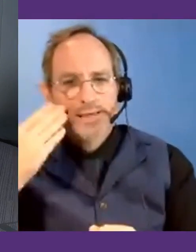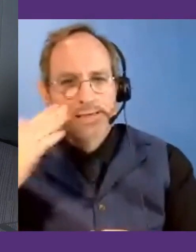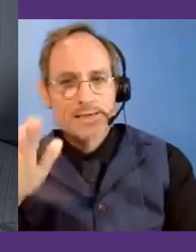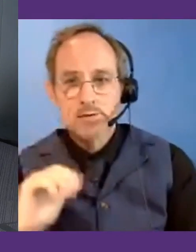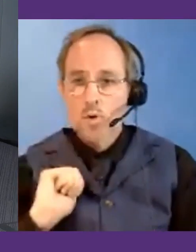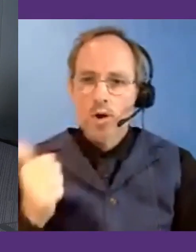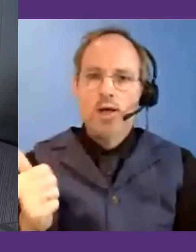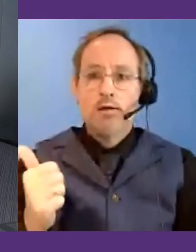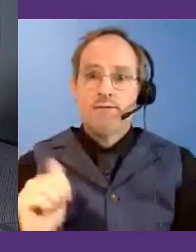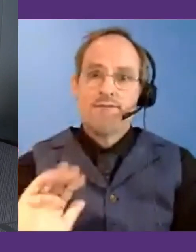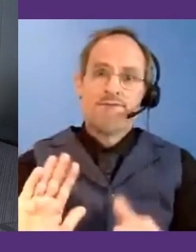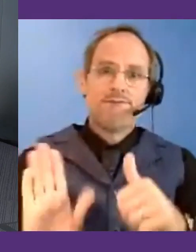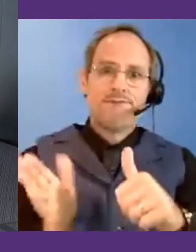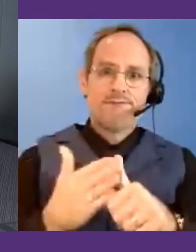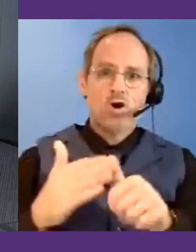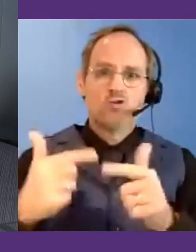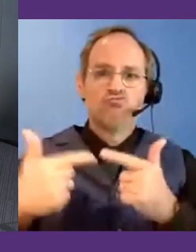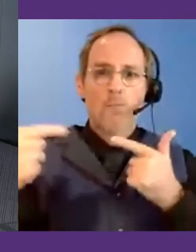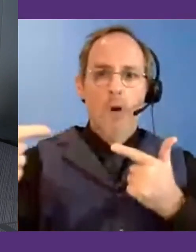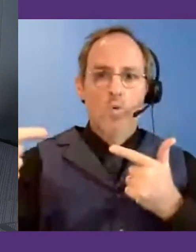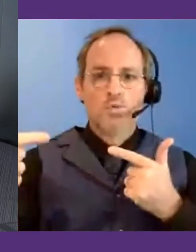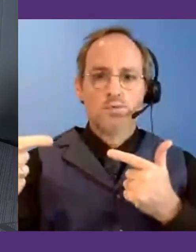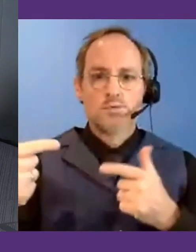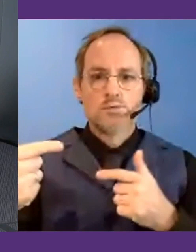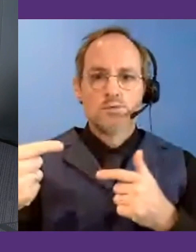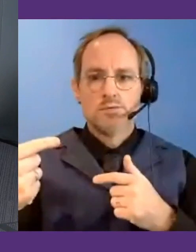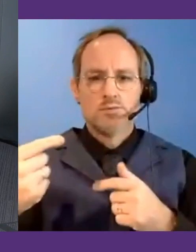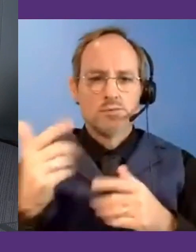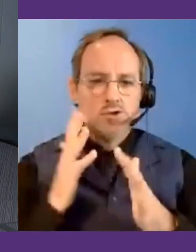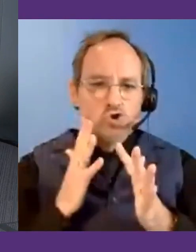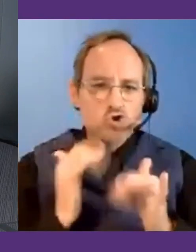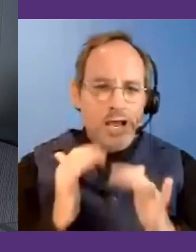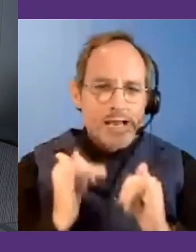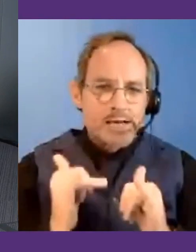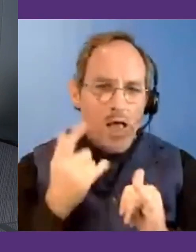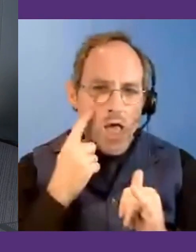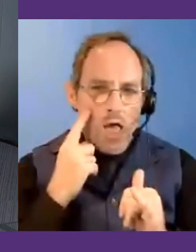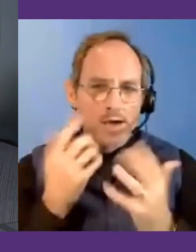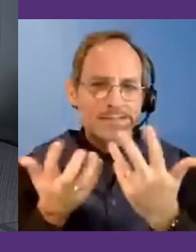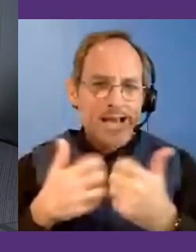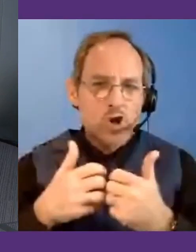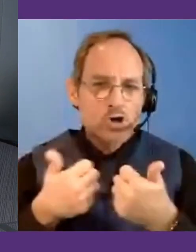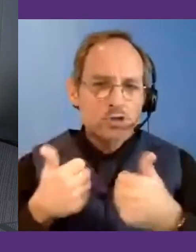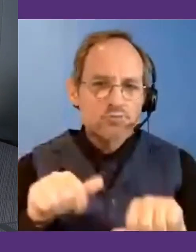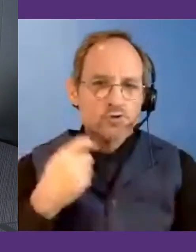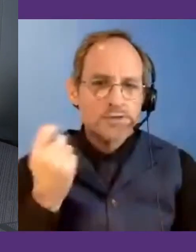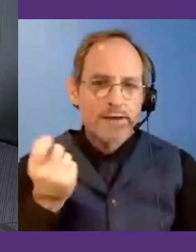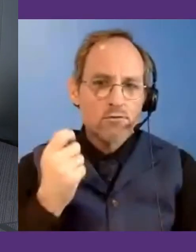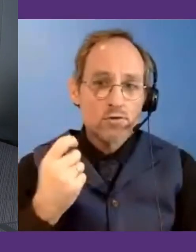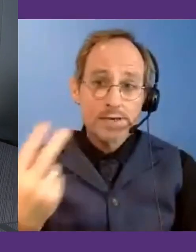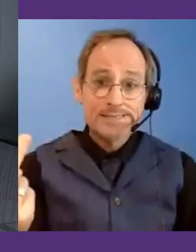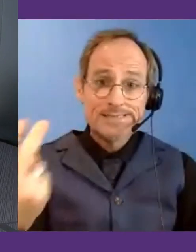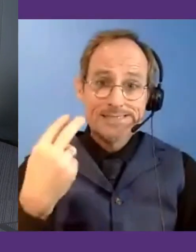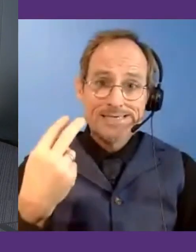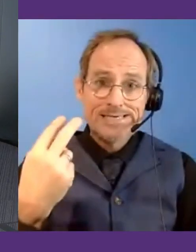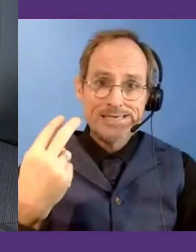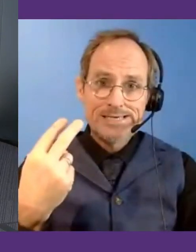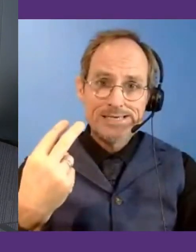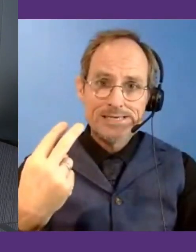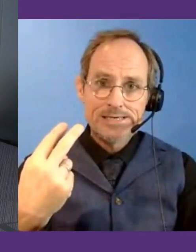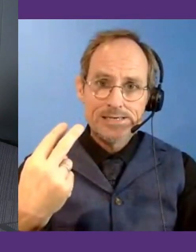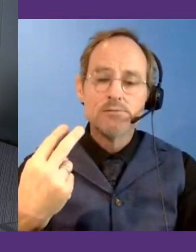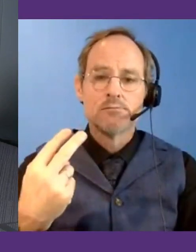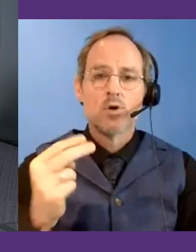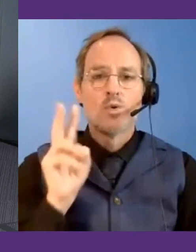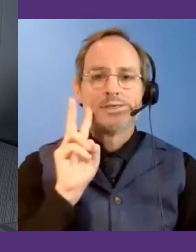remote call in today, so we're checking the technology's working. We can see you. Can you see us? I can. It